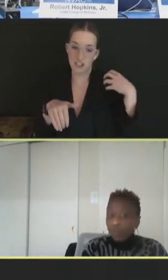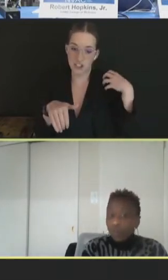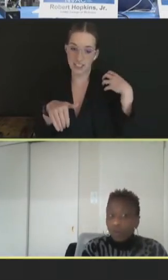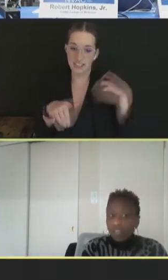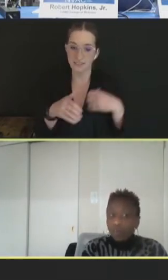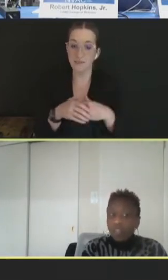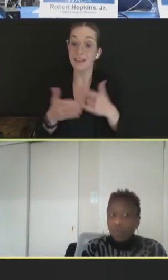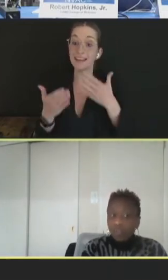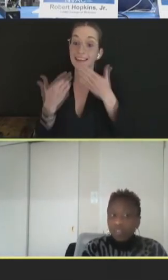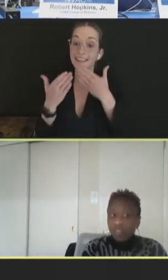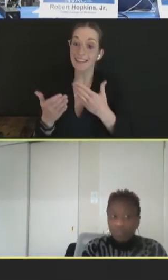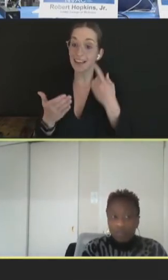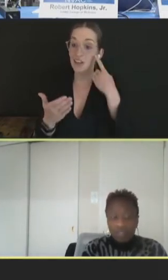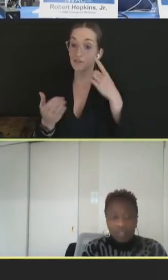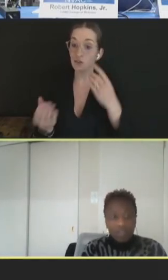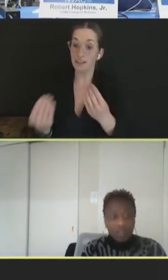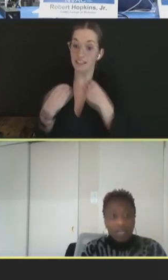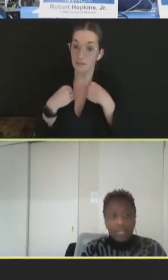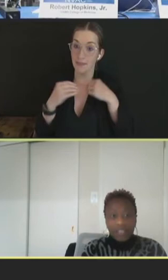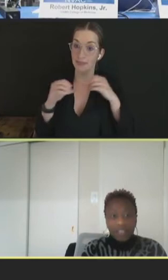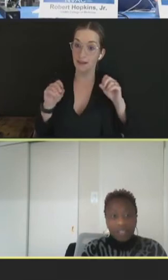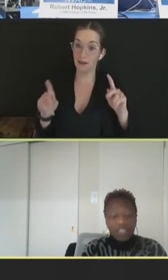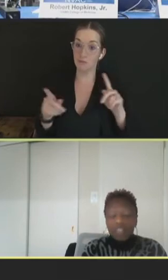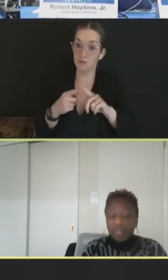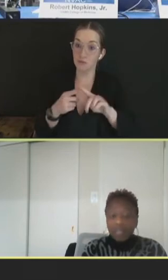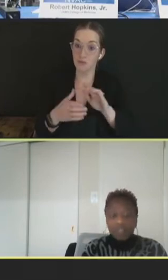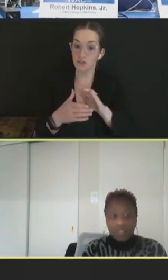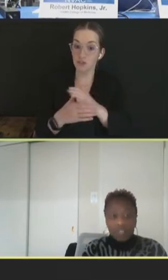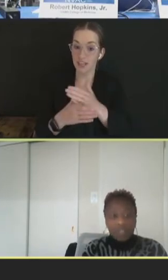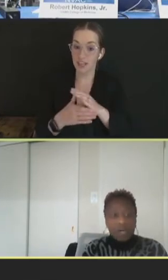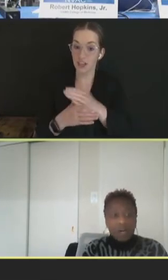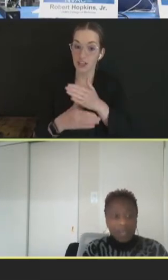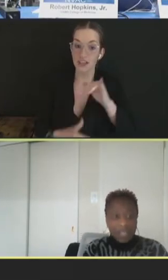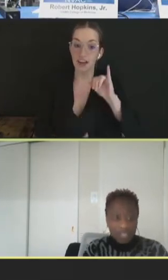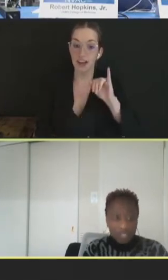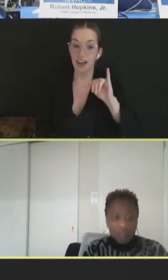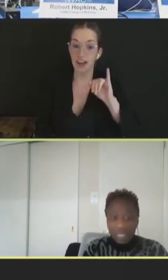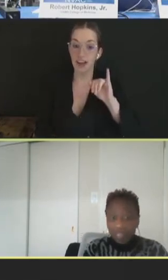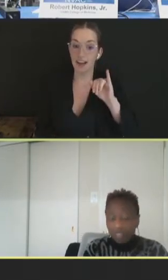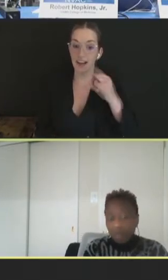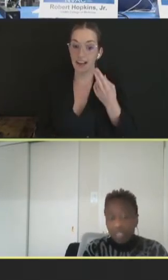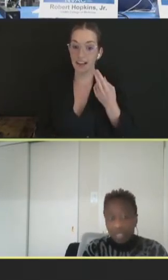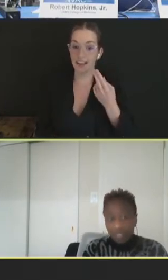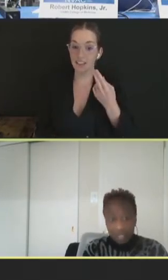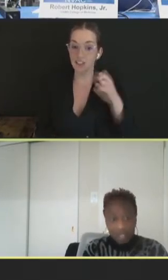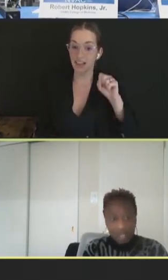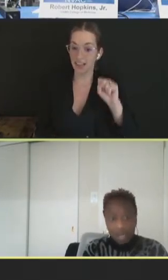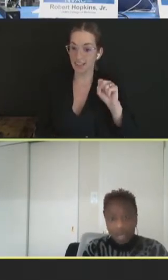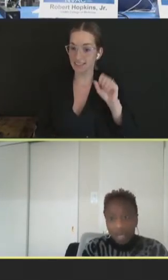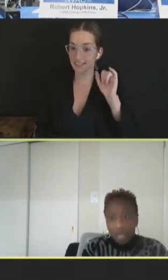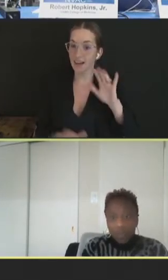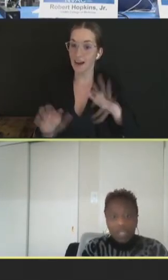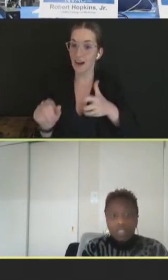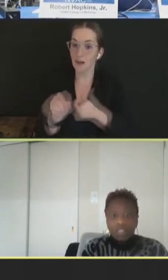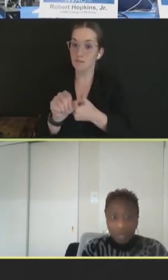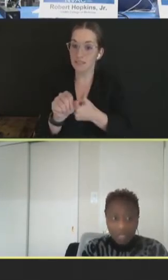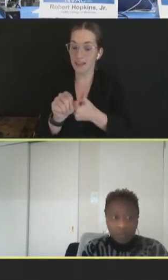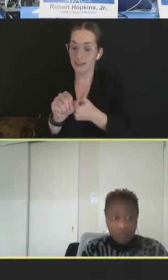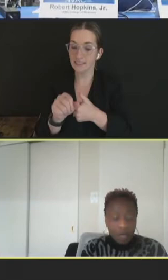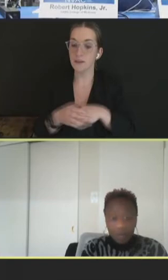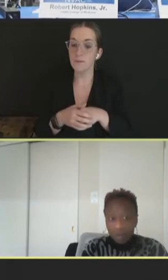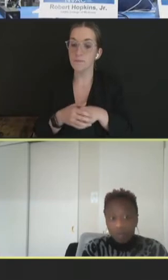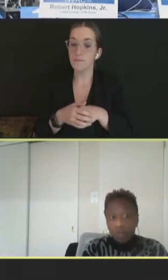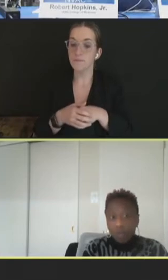Thank you for giving me the opportunity to share the IHS Indian Health Service IHS update on immunization. We